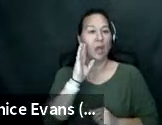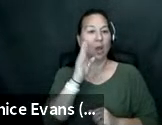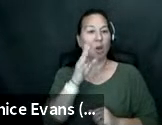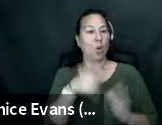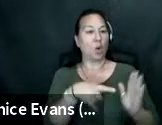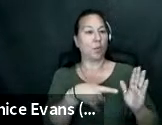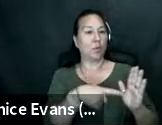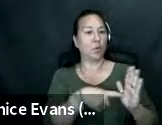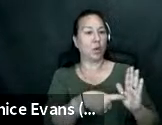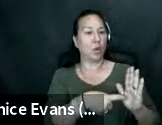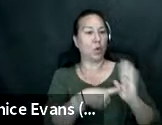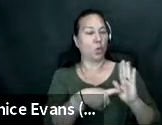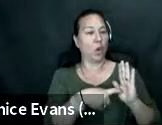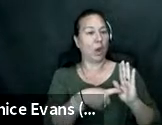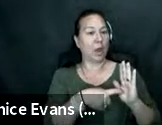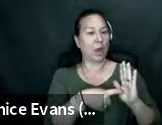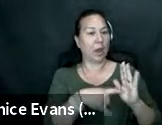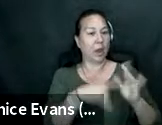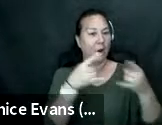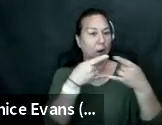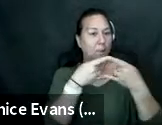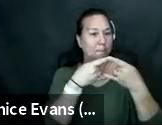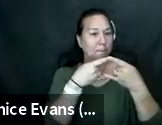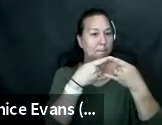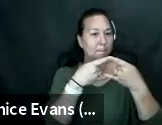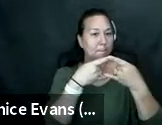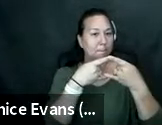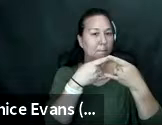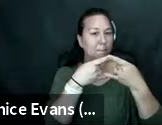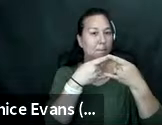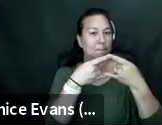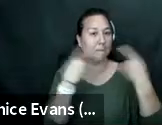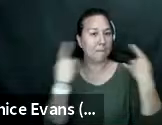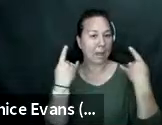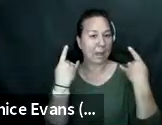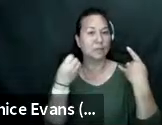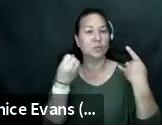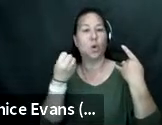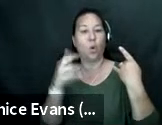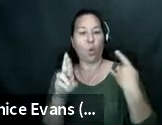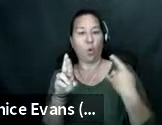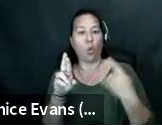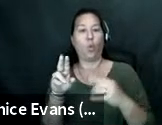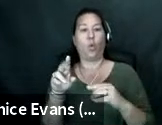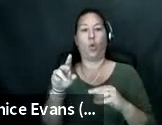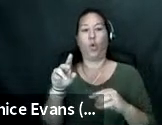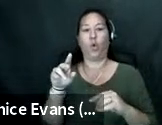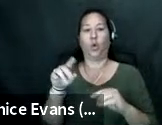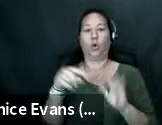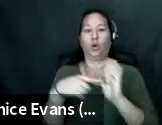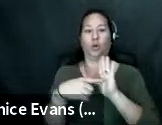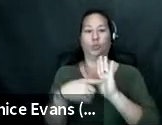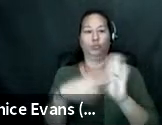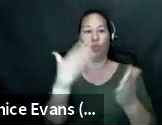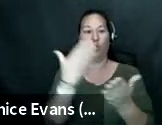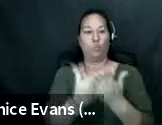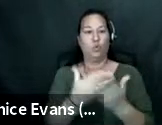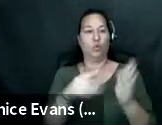Outdoor mega events are those events where there are 10,000 or more attendees per